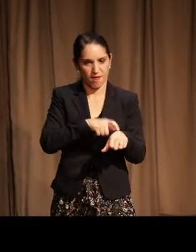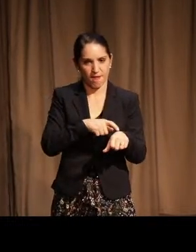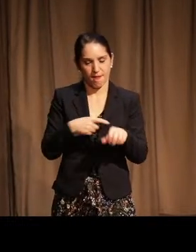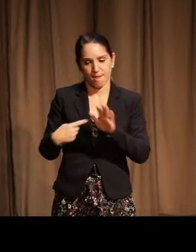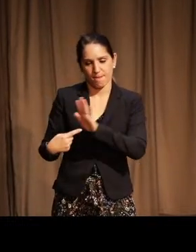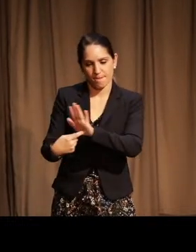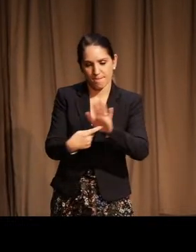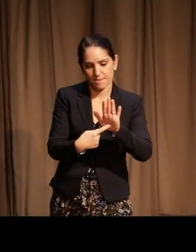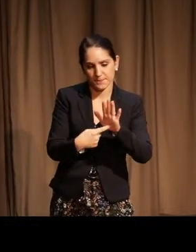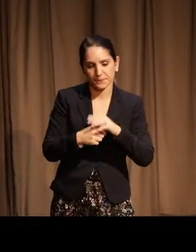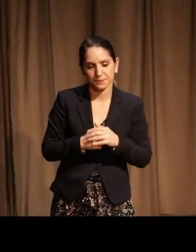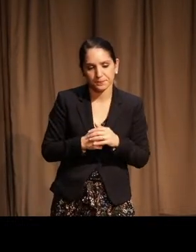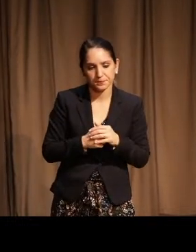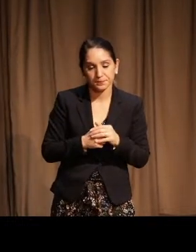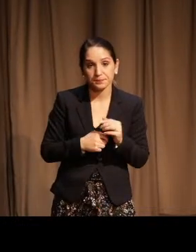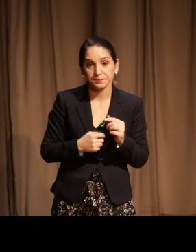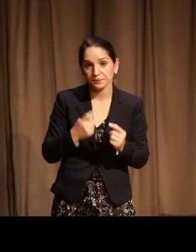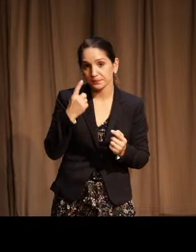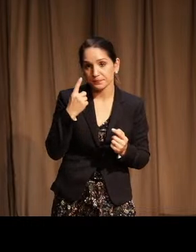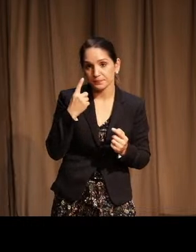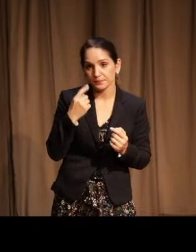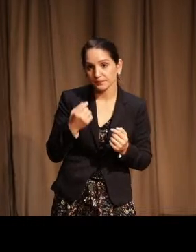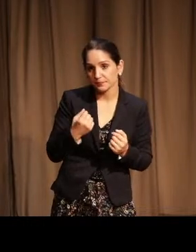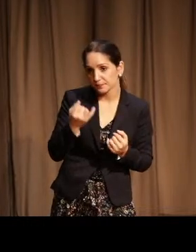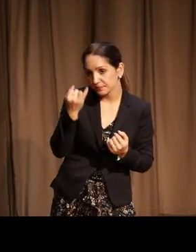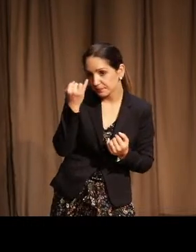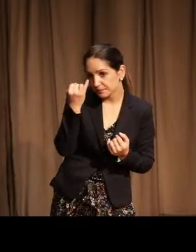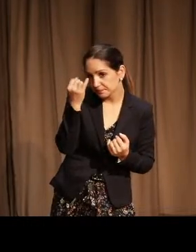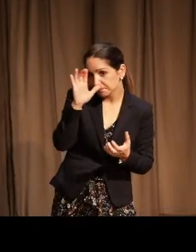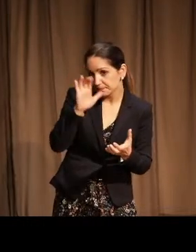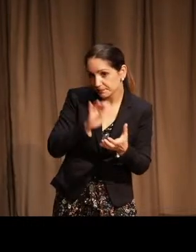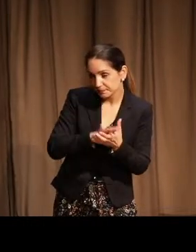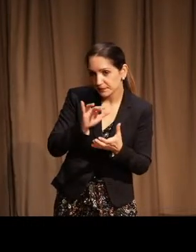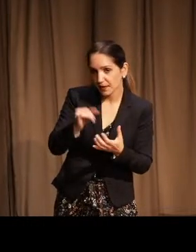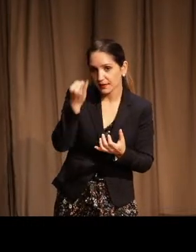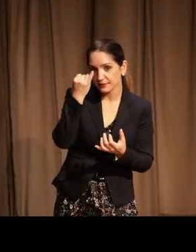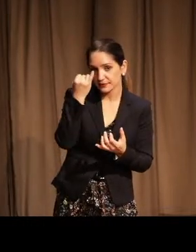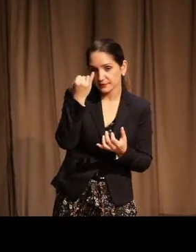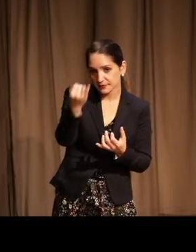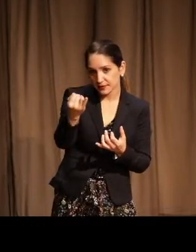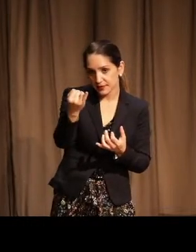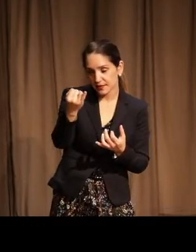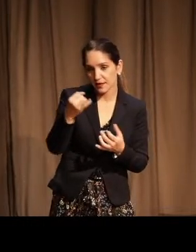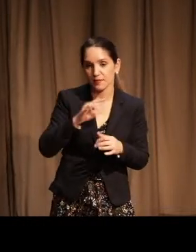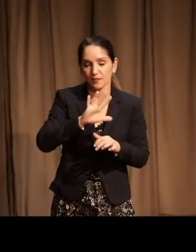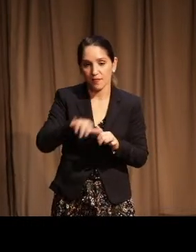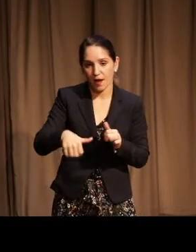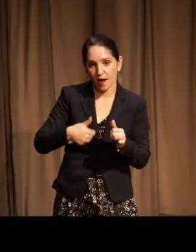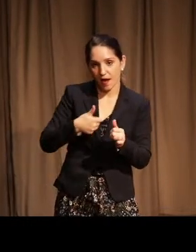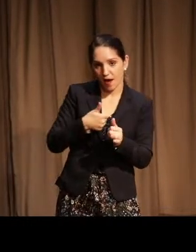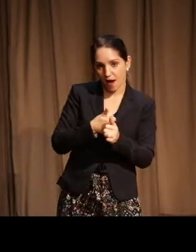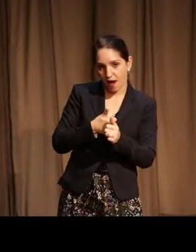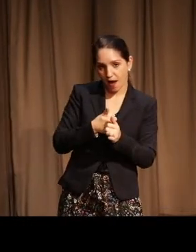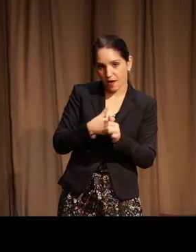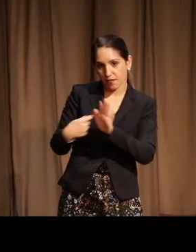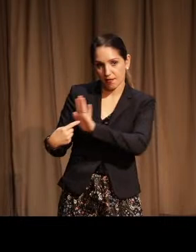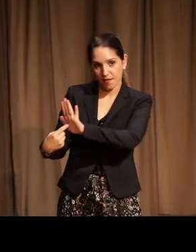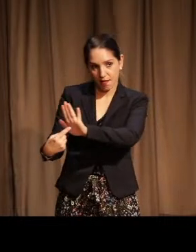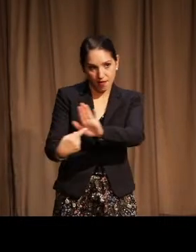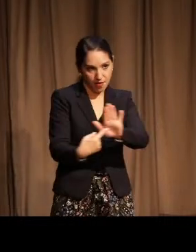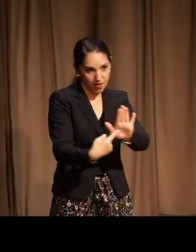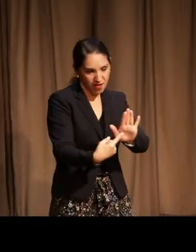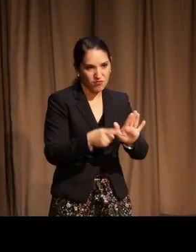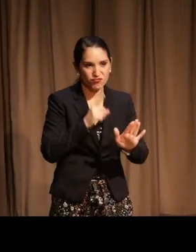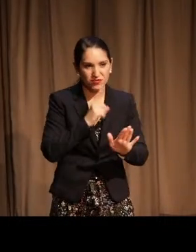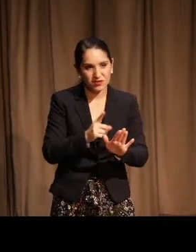the idea behind the oratorios is about create a space when I can mix in